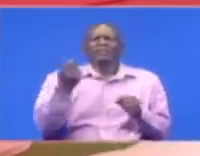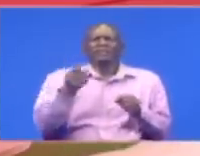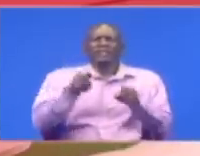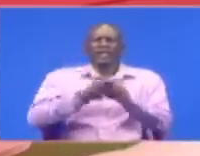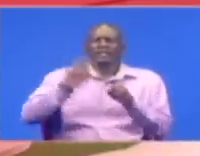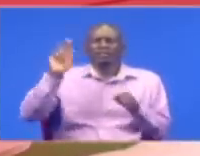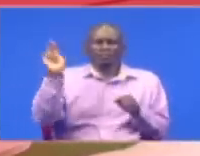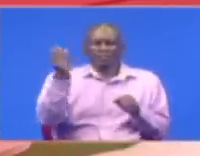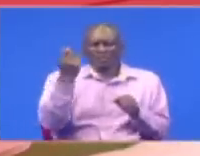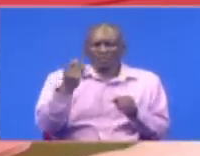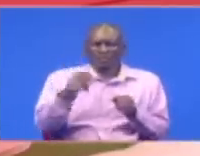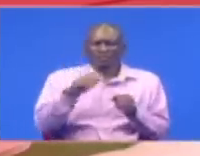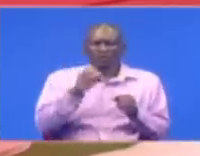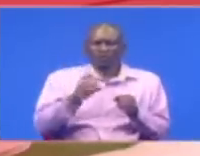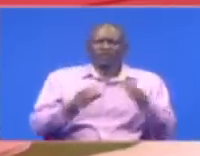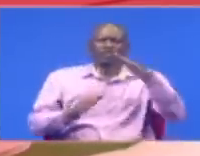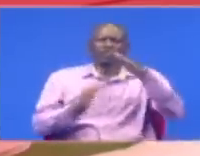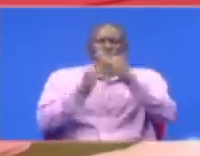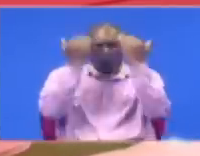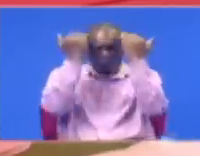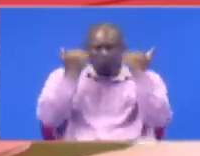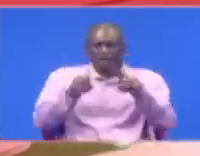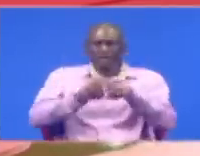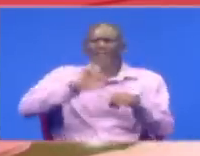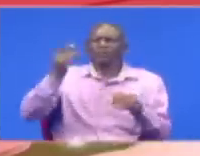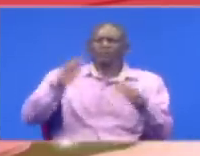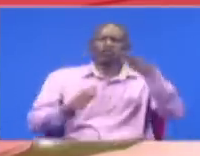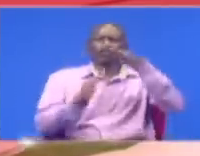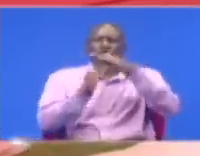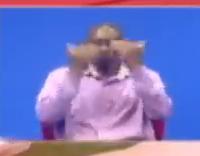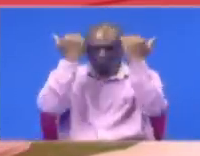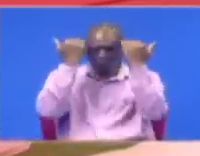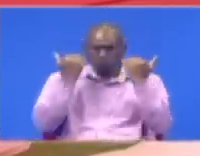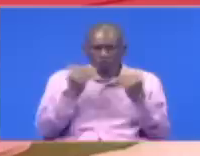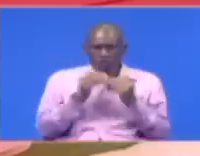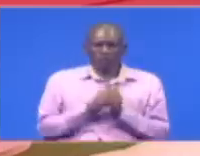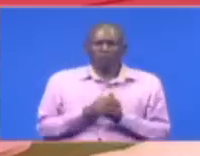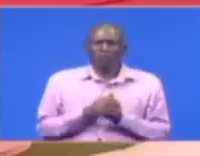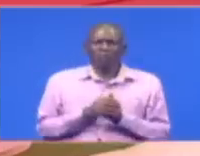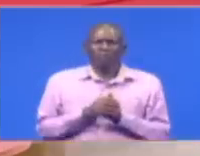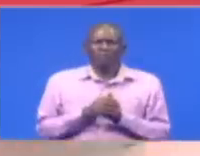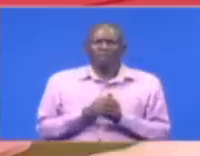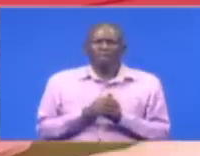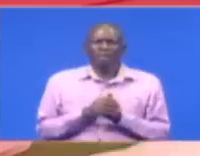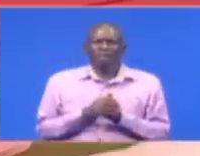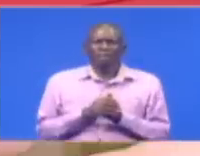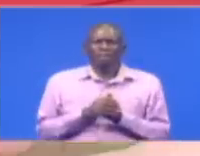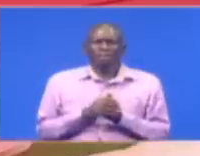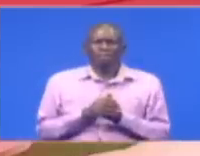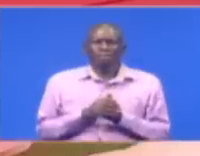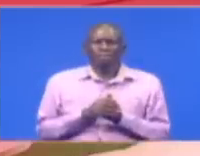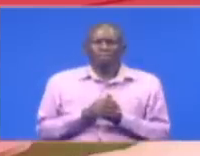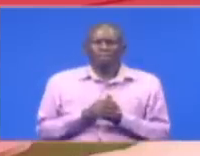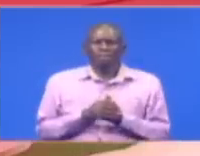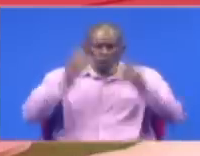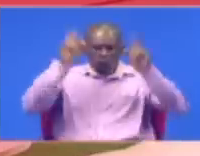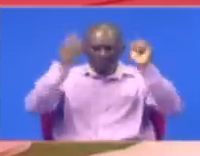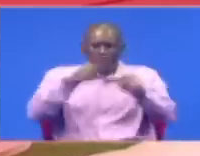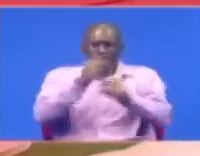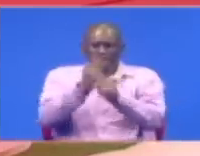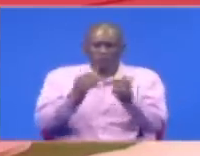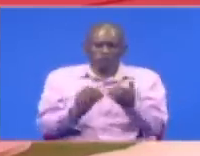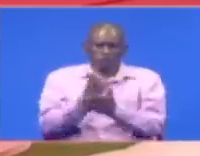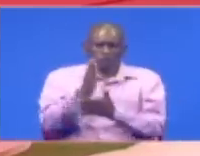of the Supreme Court, must ensure, in my